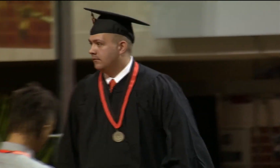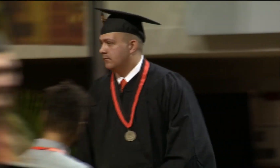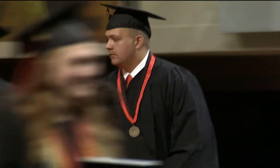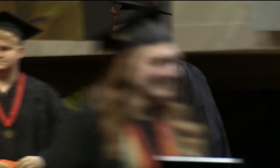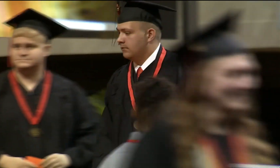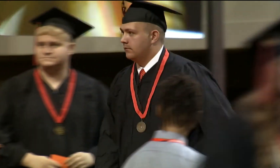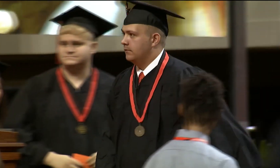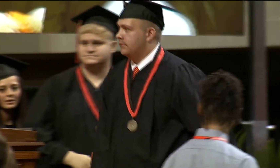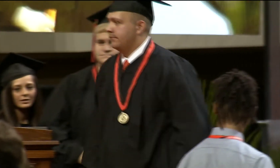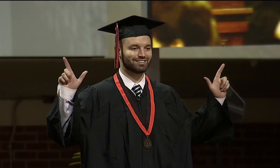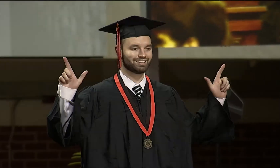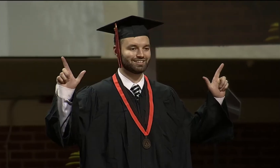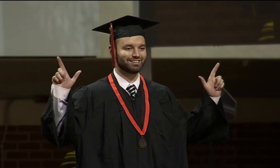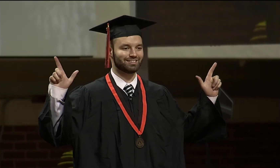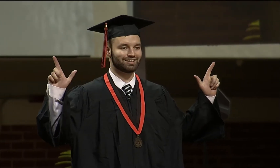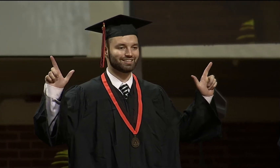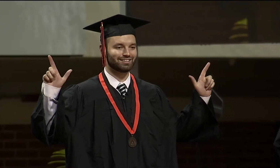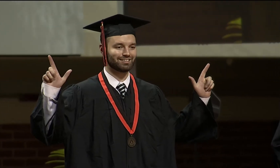Daniel Woodruff.